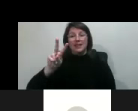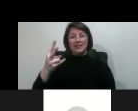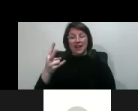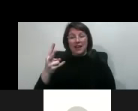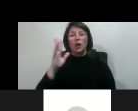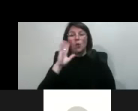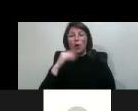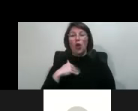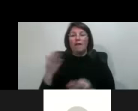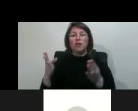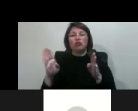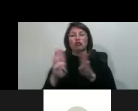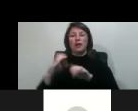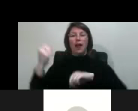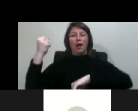a shutdown